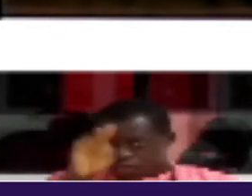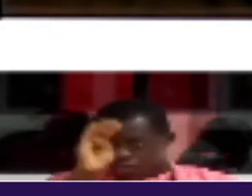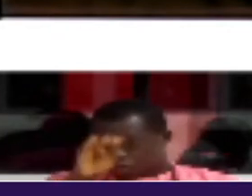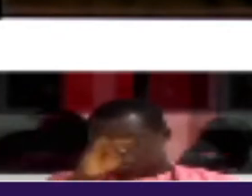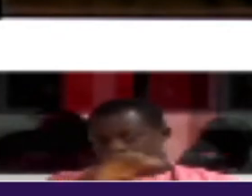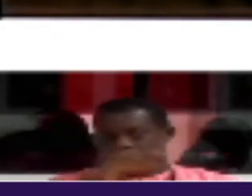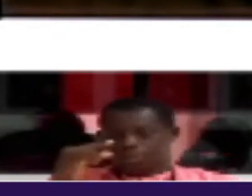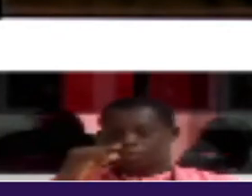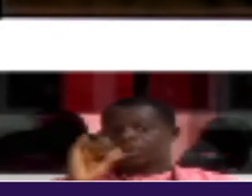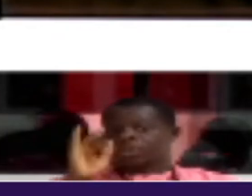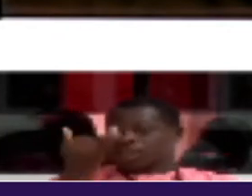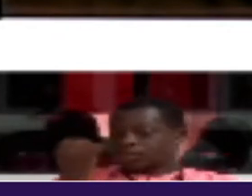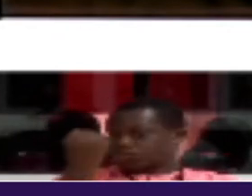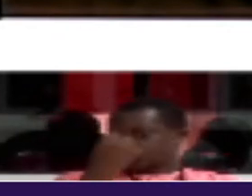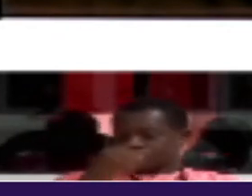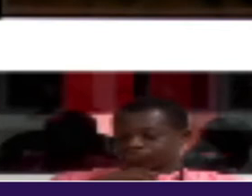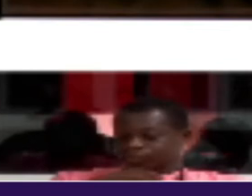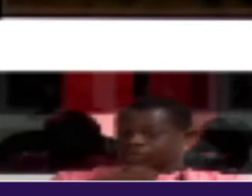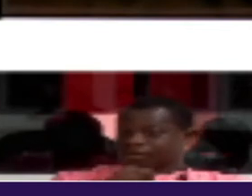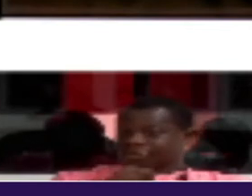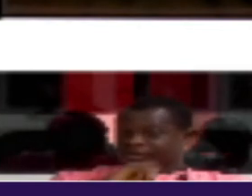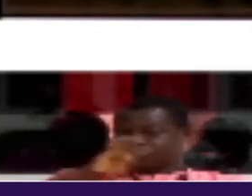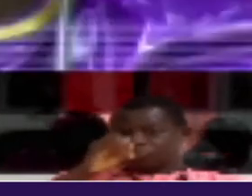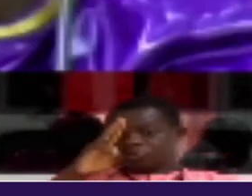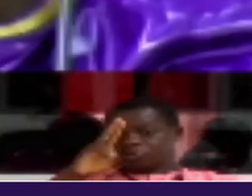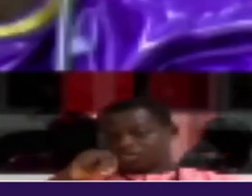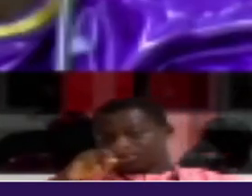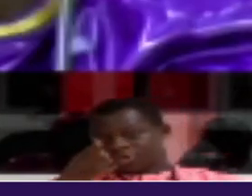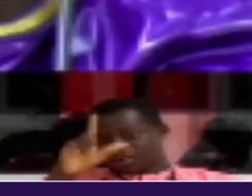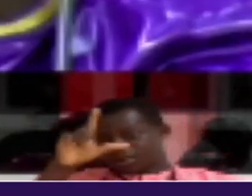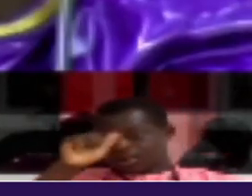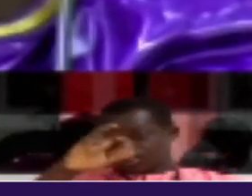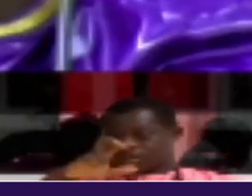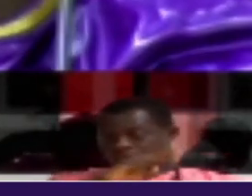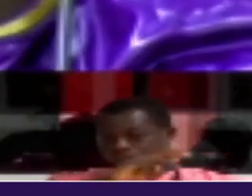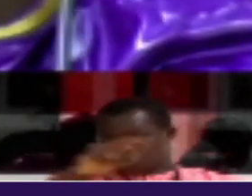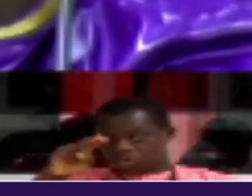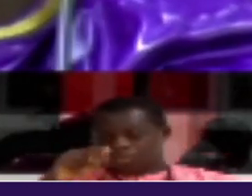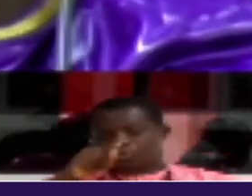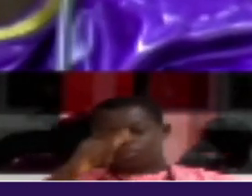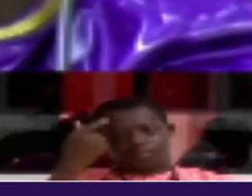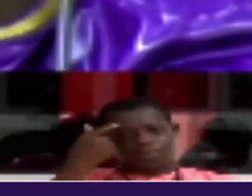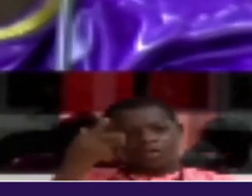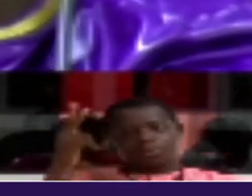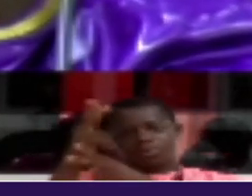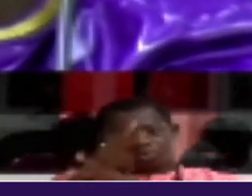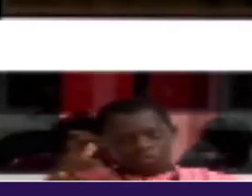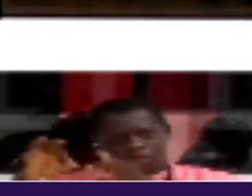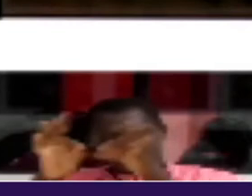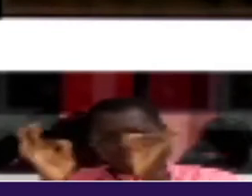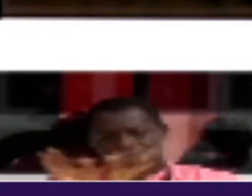jungler. But the patrol team, you know, was also synonymous to junglers.